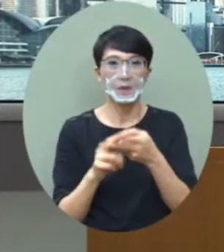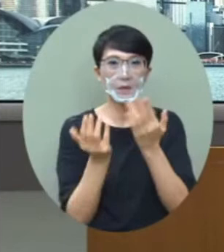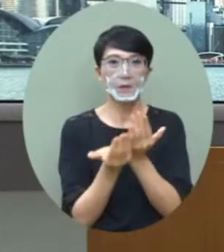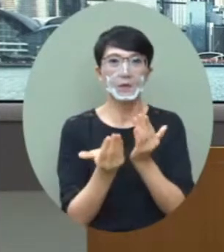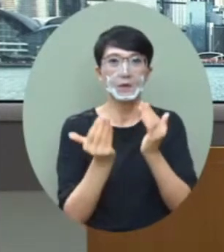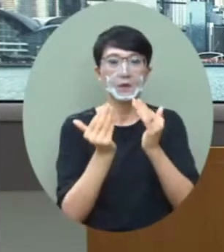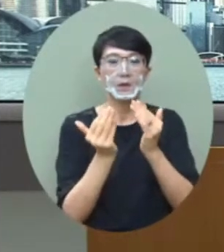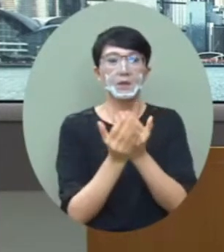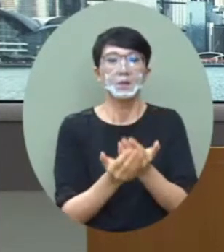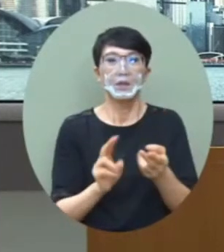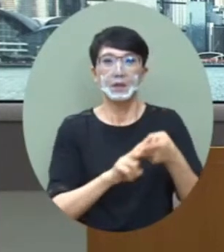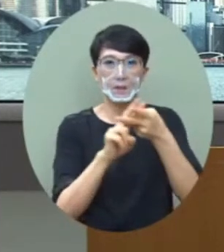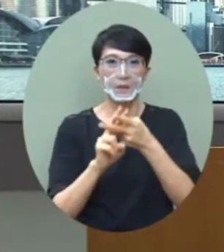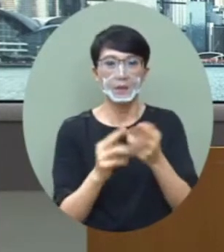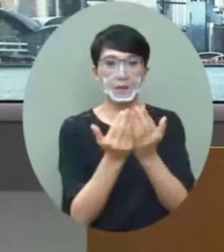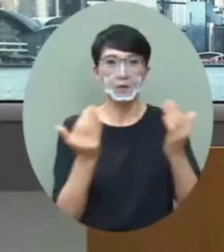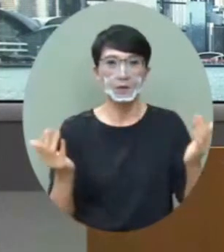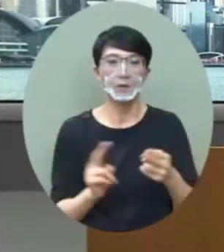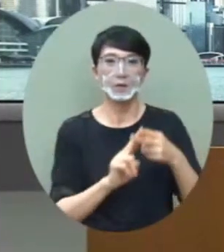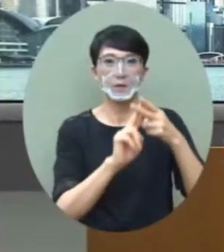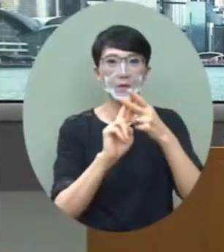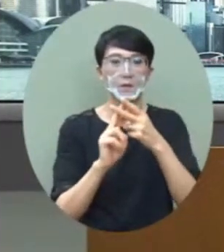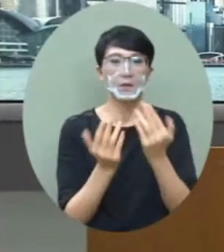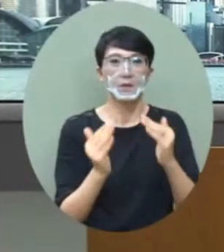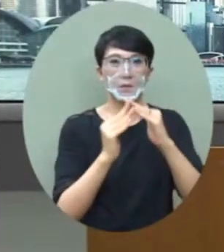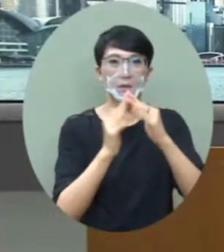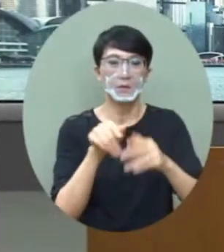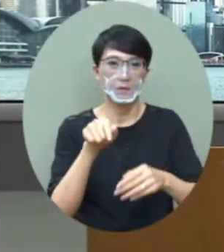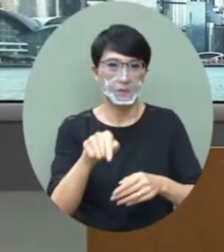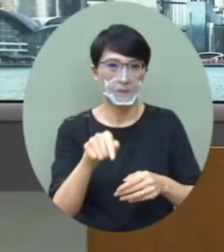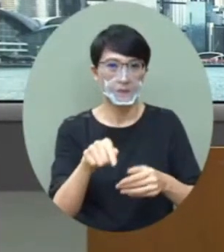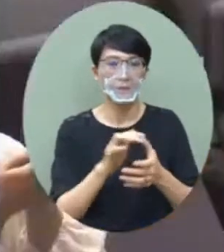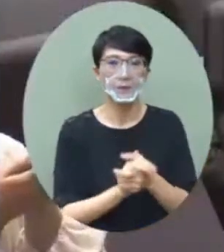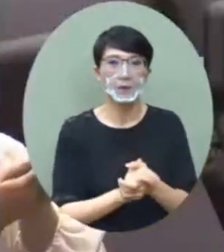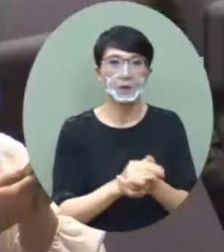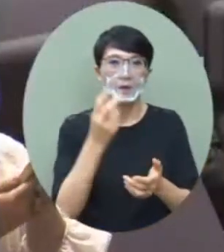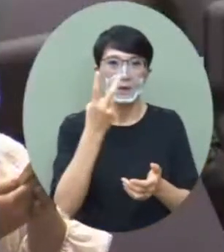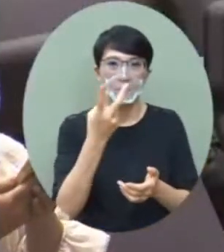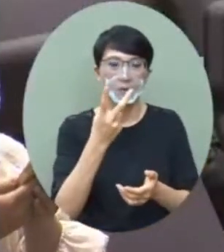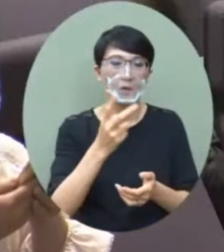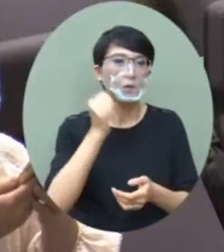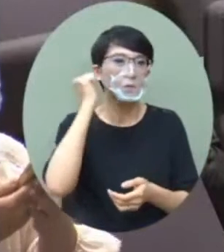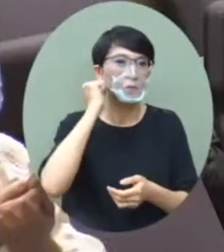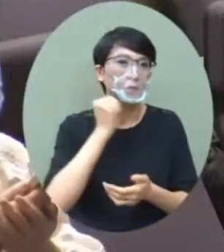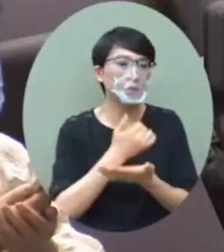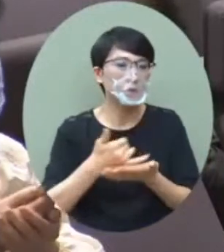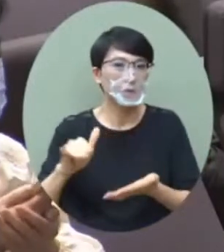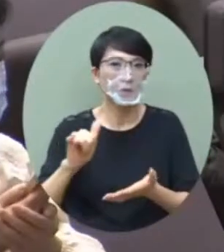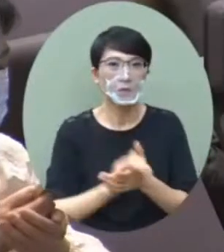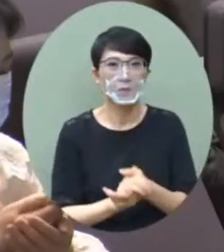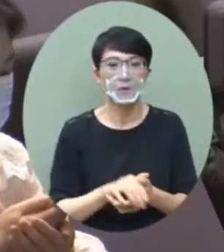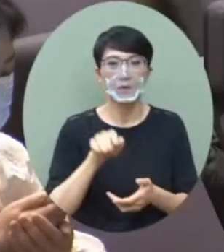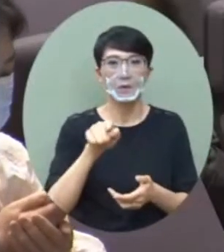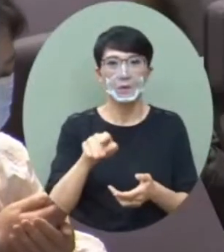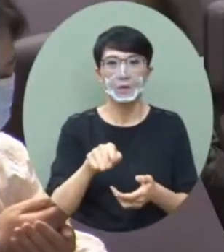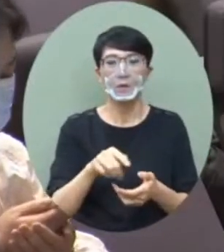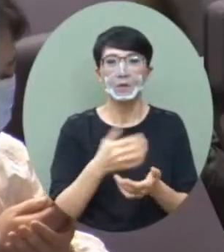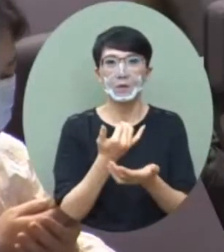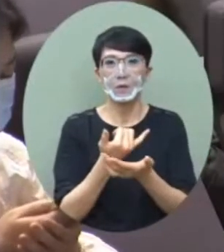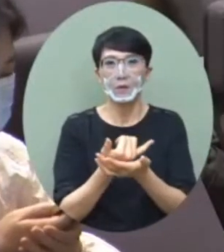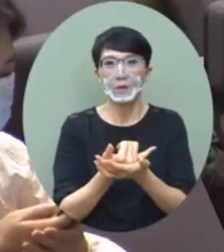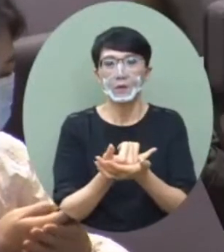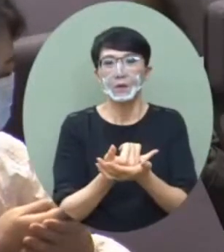For the AWE Community Isolation Facility, 2 elderly people who tested positive passed away this